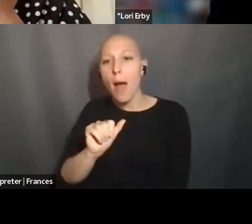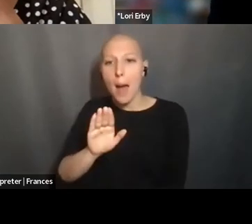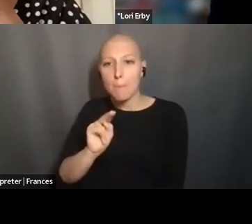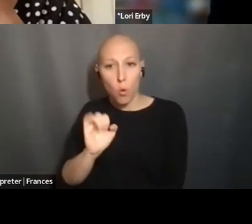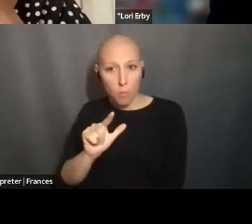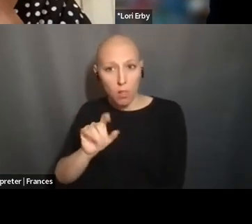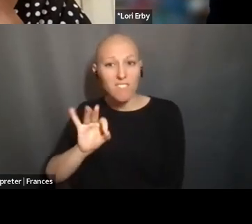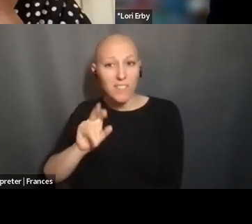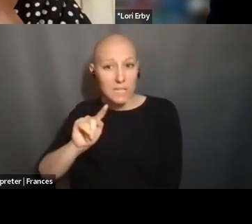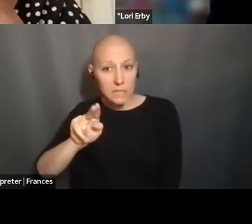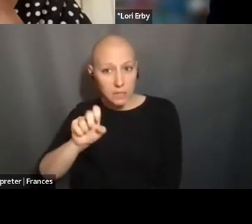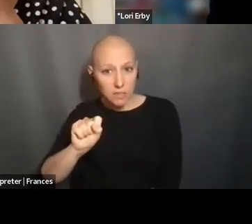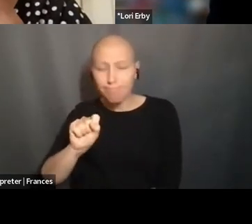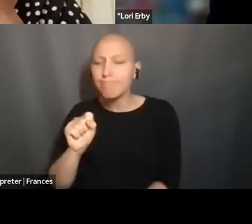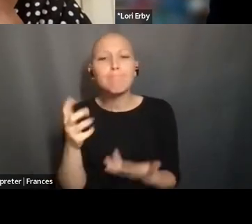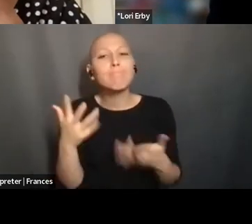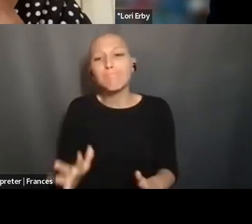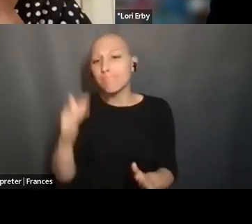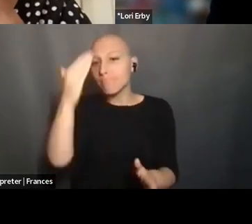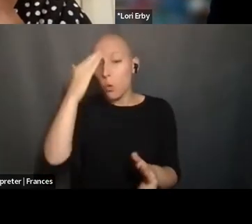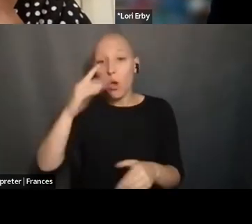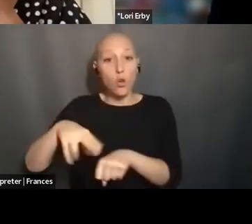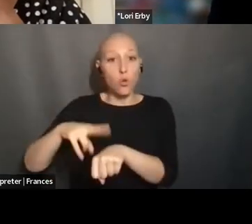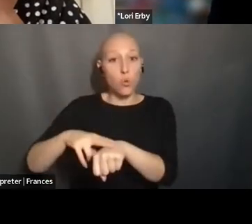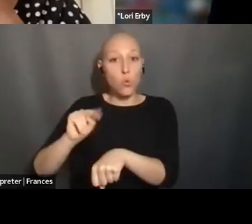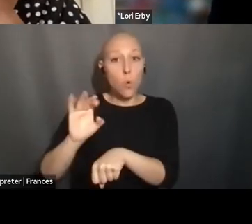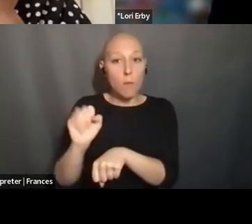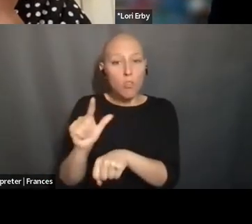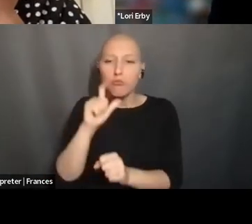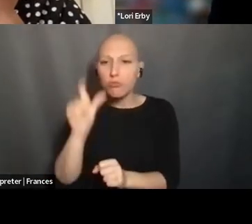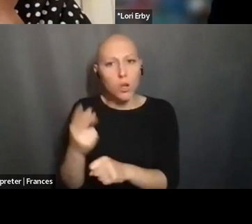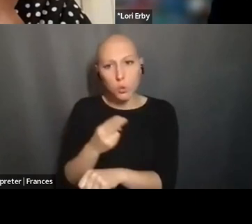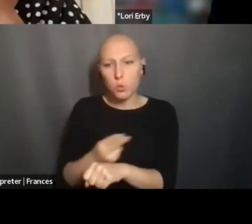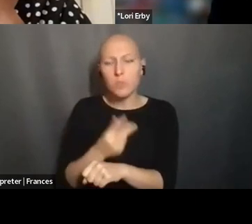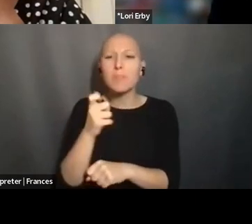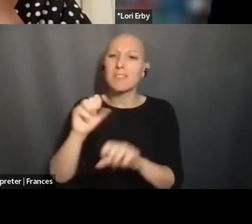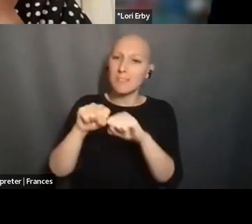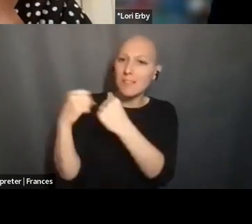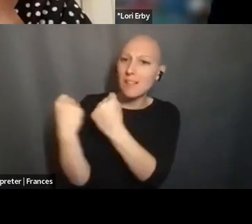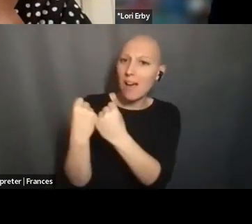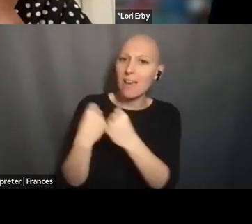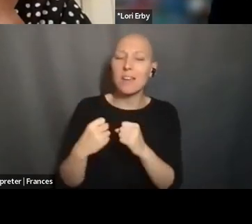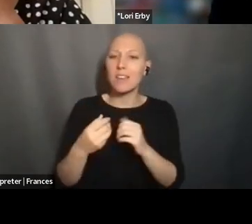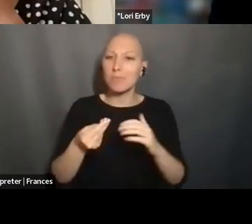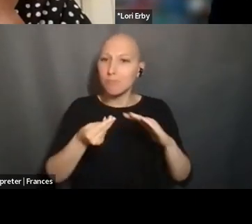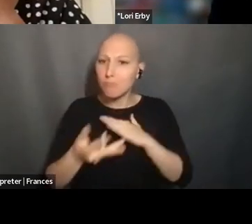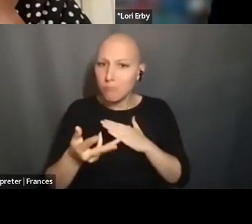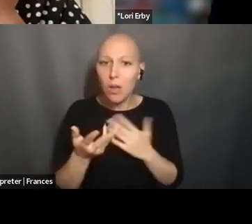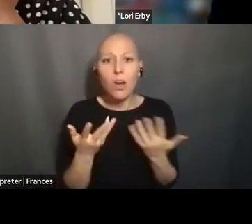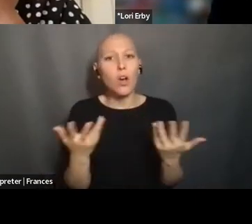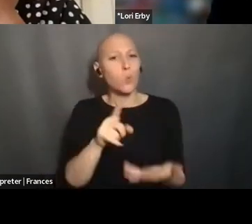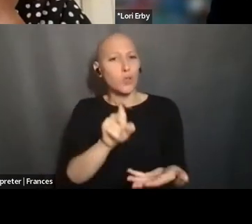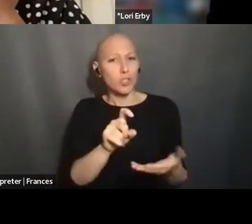way too much societal and value connotations. But what should we use? An affected fetus